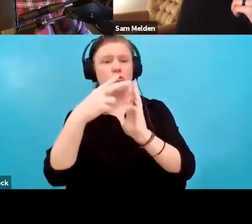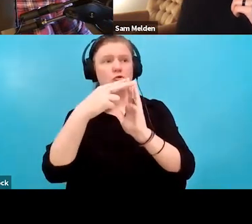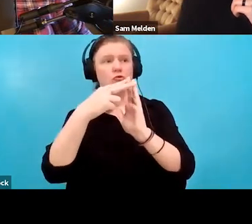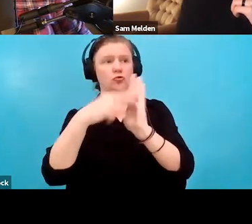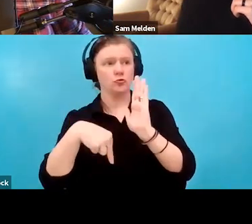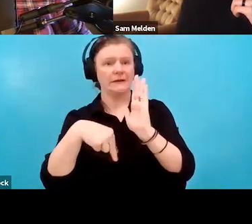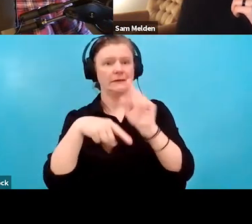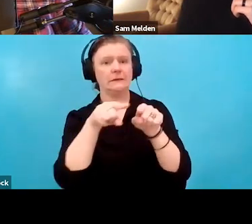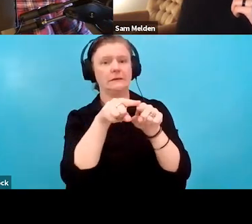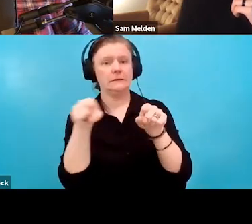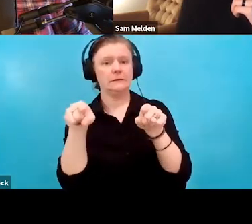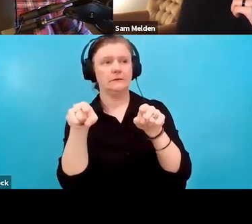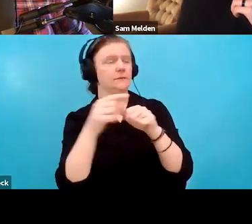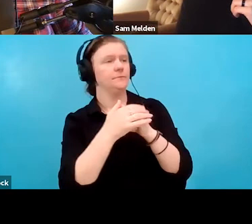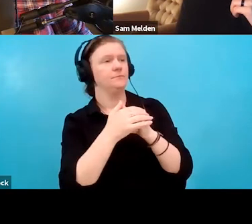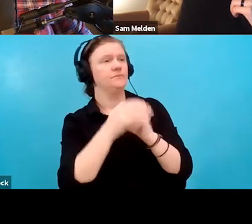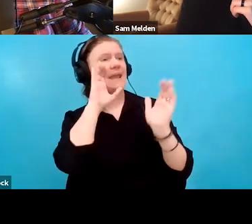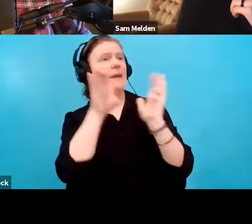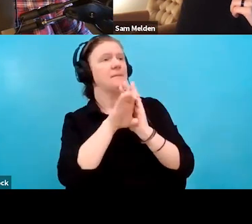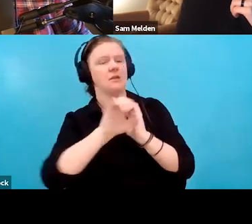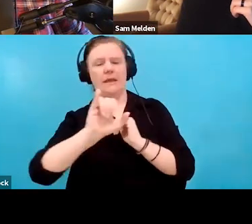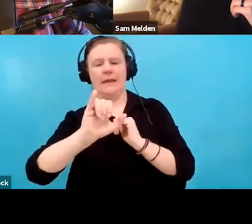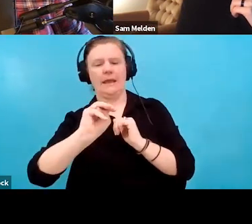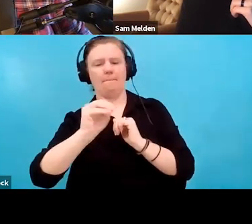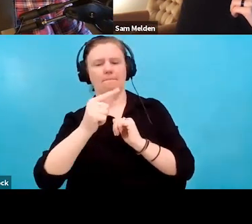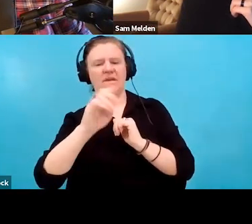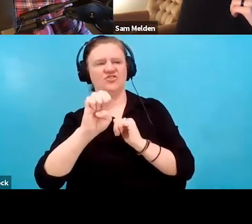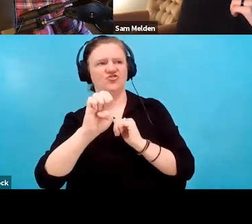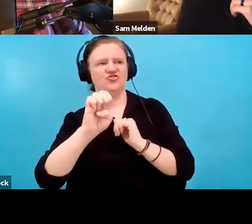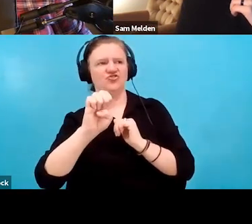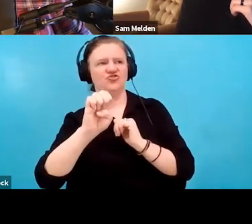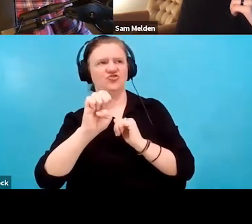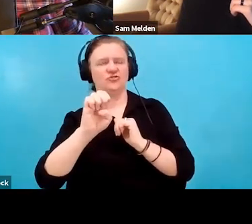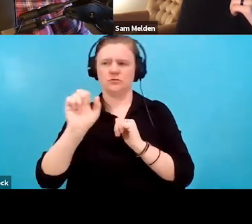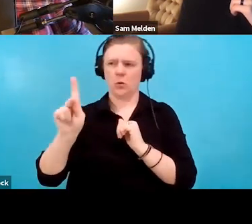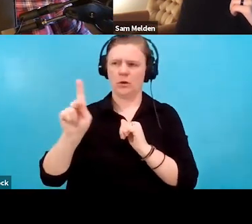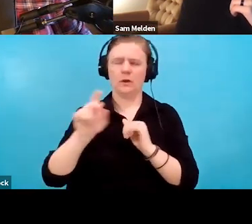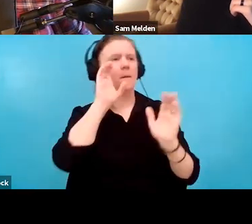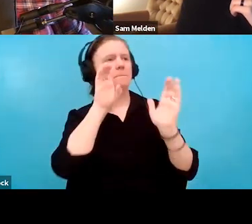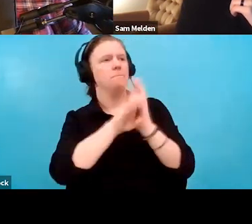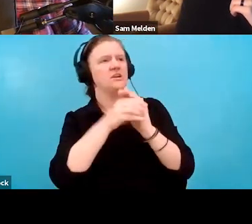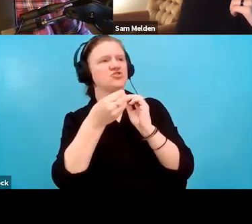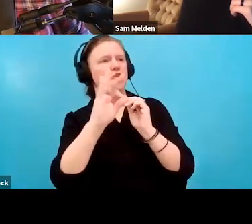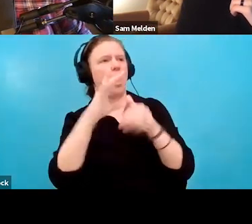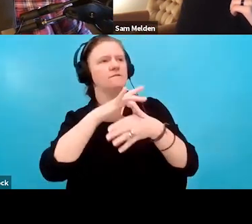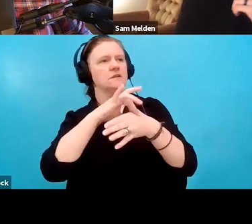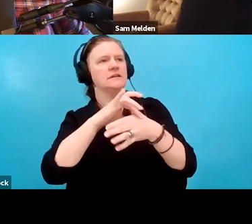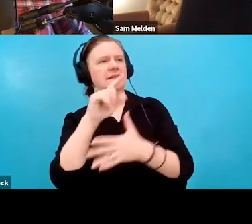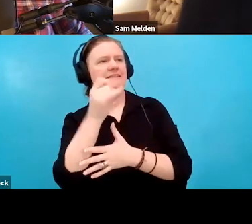simply say, image. Okay, what are the contents of the image? Picture of text.